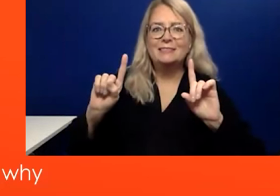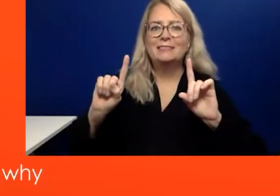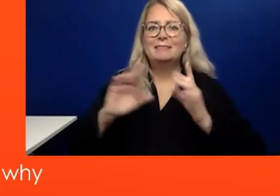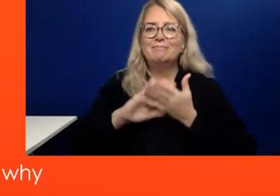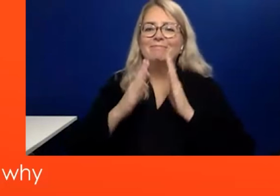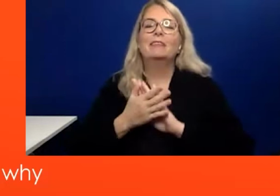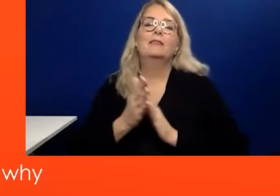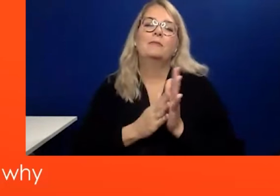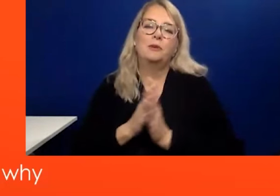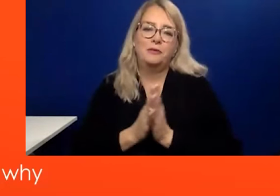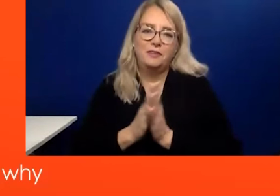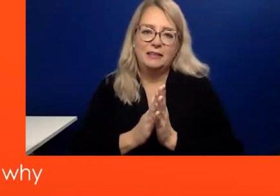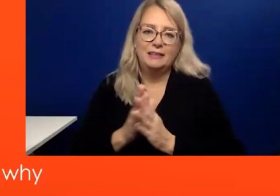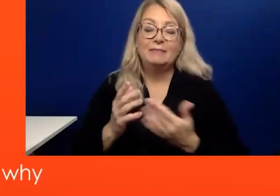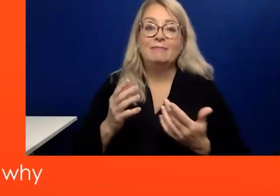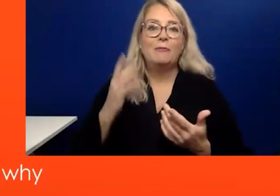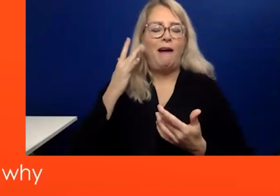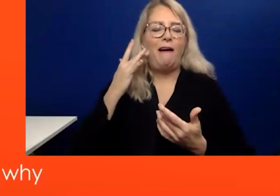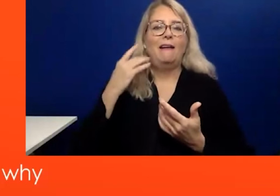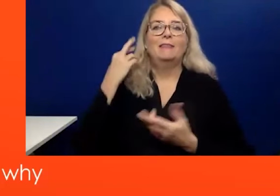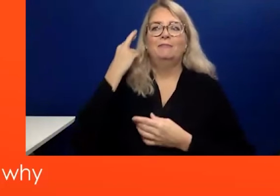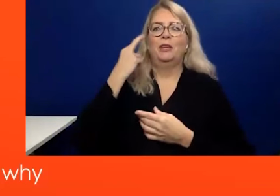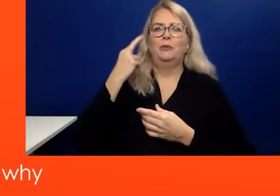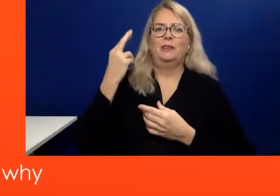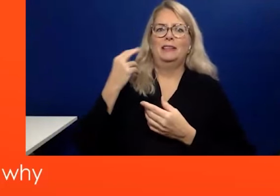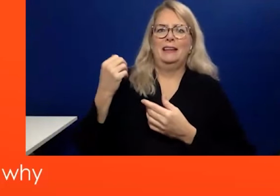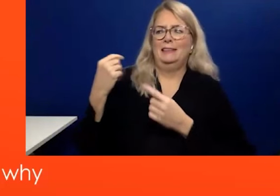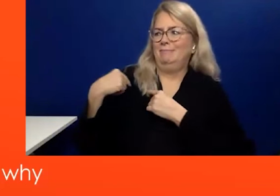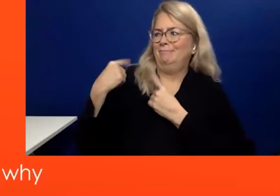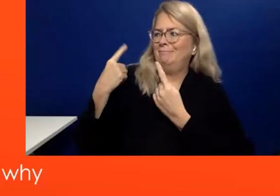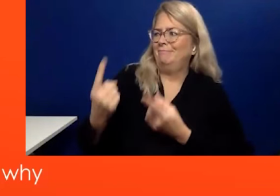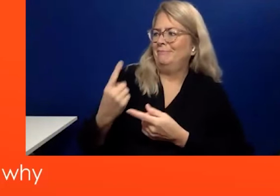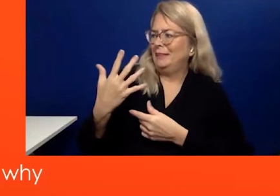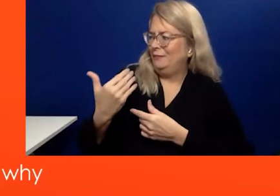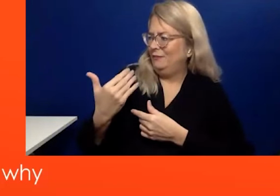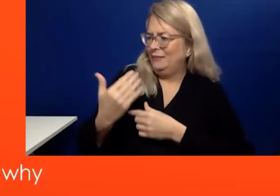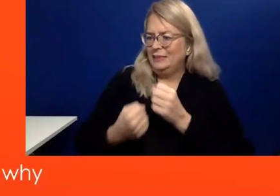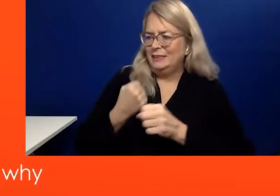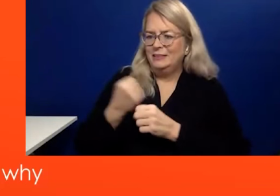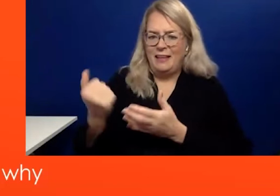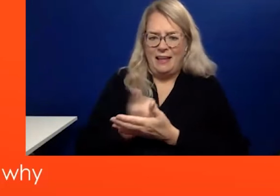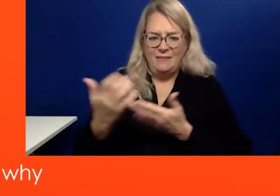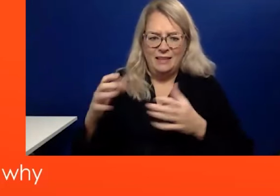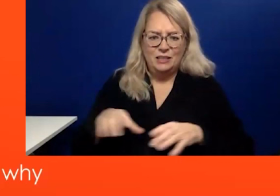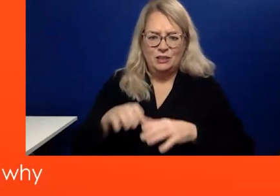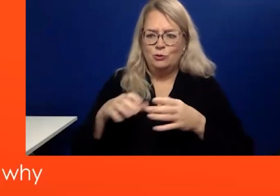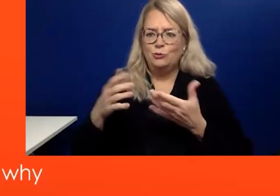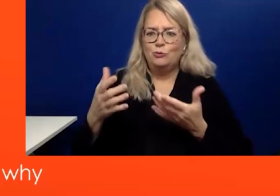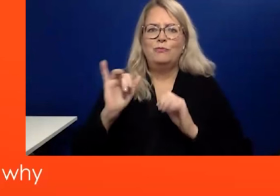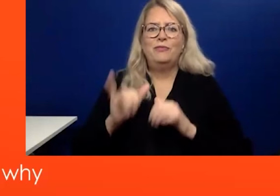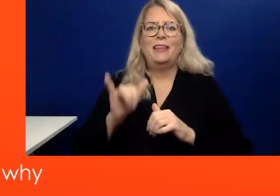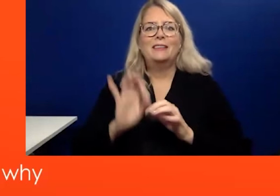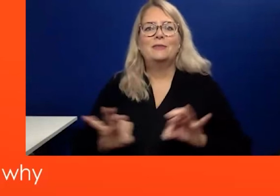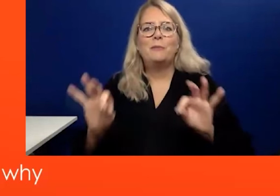that everything I've done in the last 15 years actually mattered. Right? I'm able to